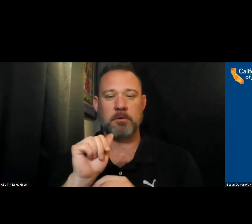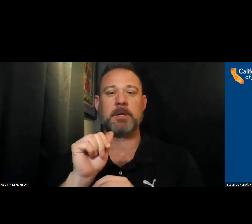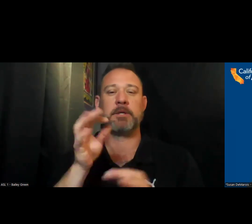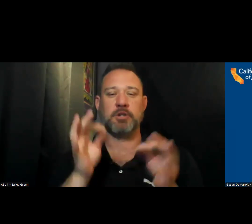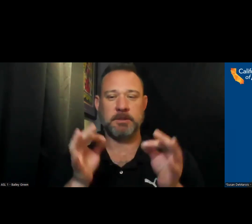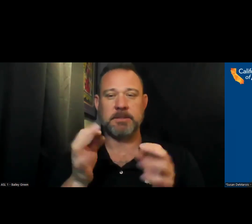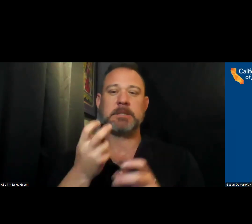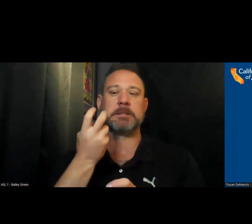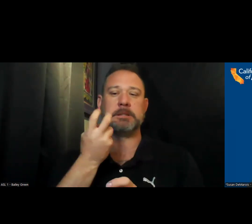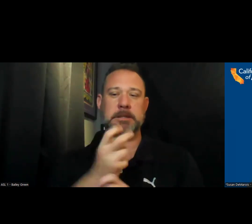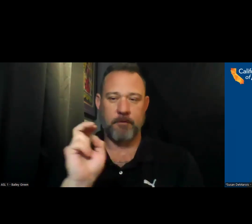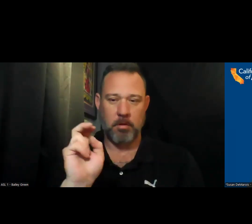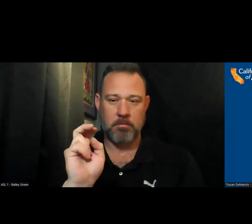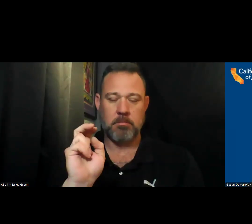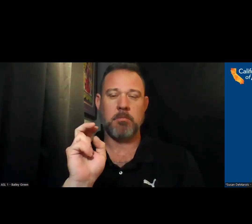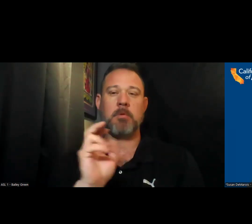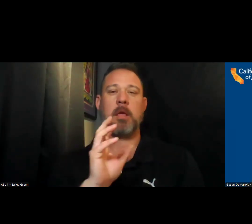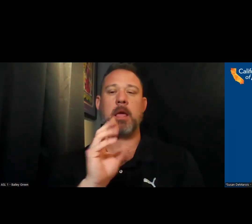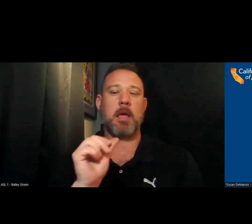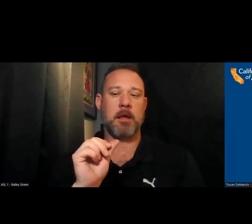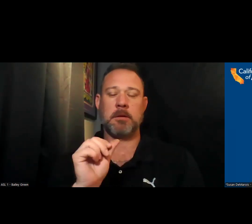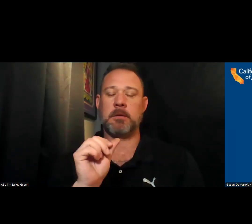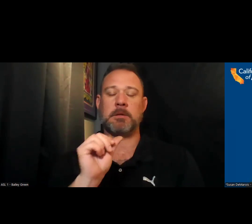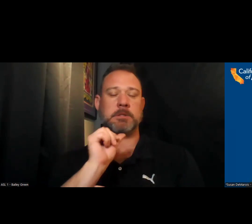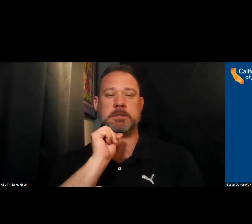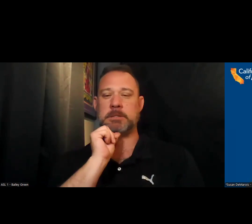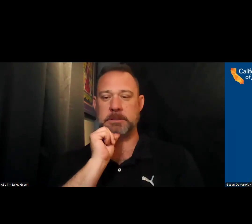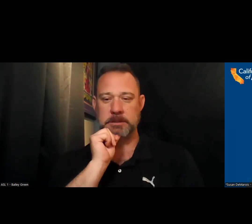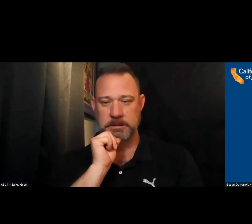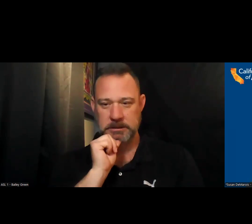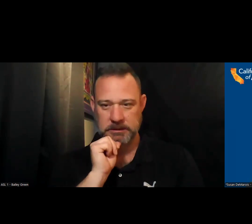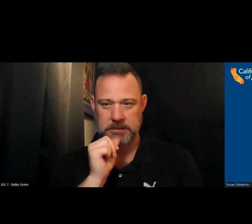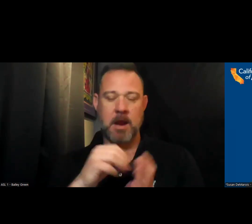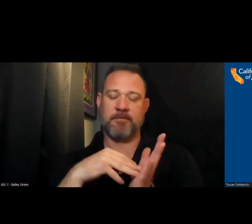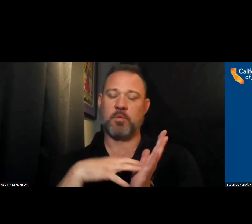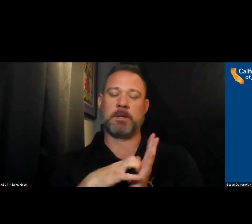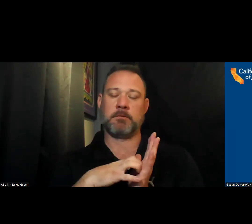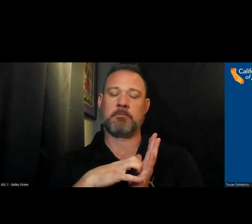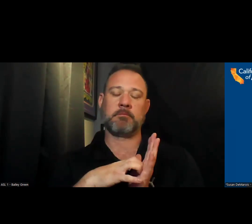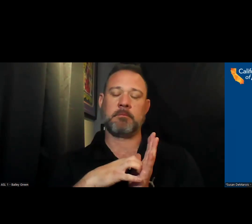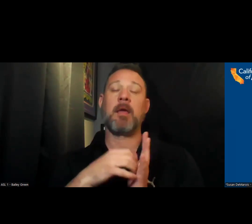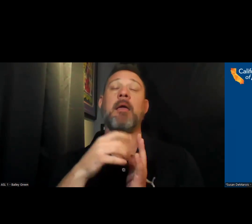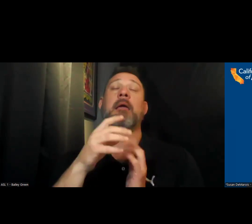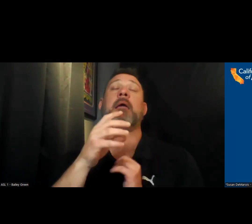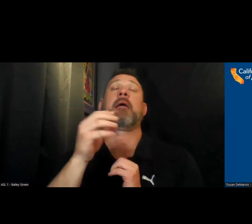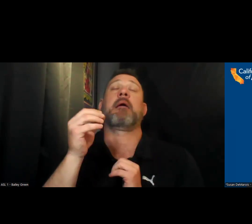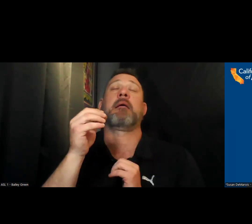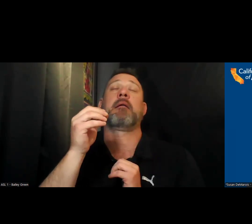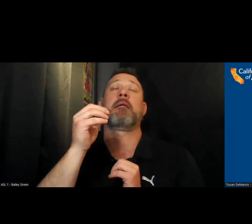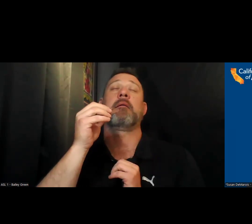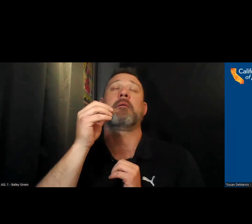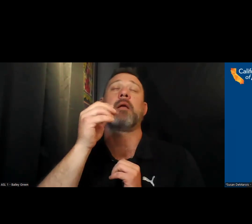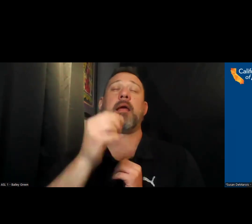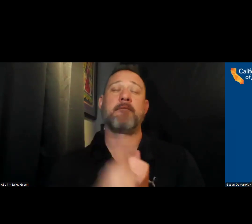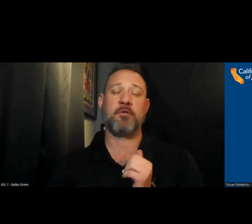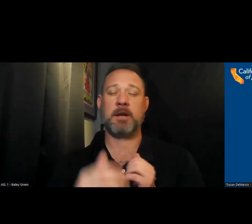hard and it is unrelenting. And I just want to thank every council member who joins us